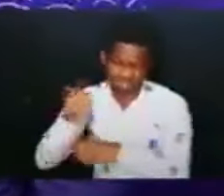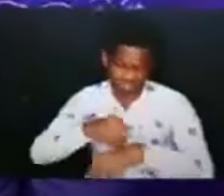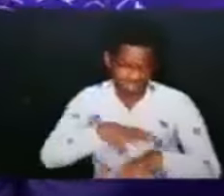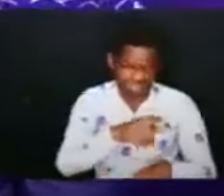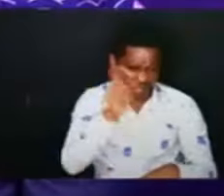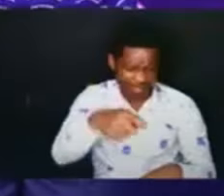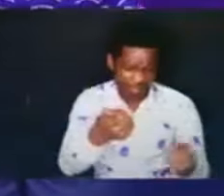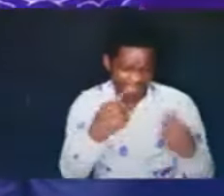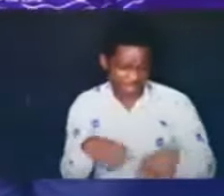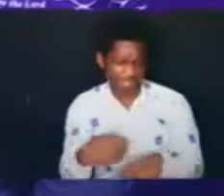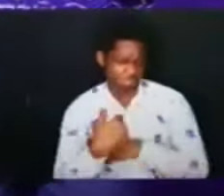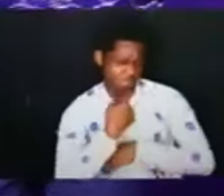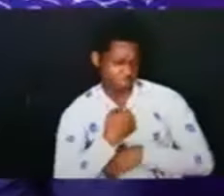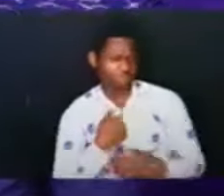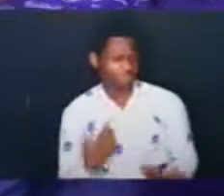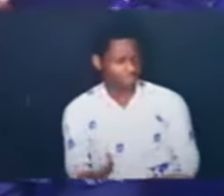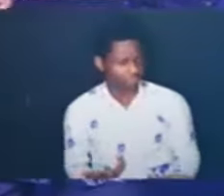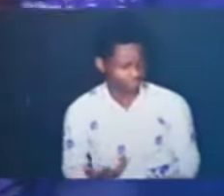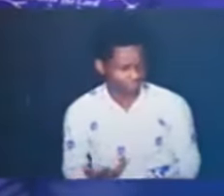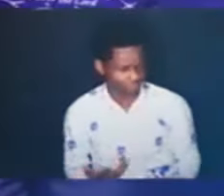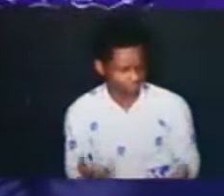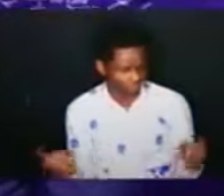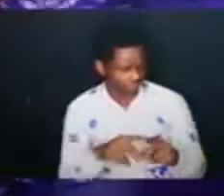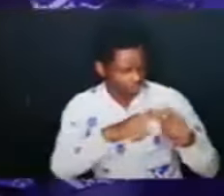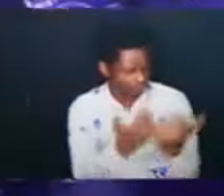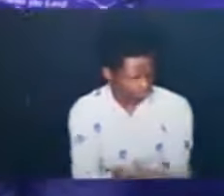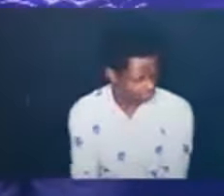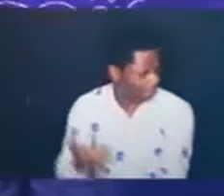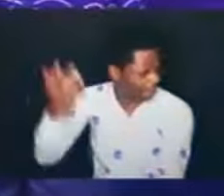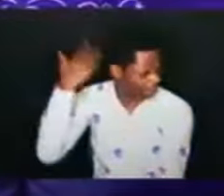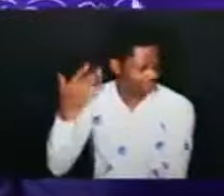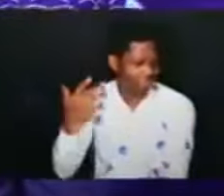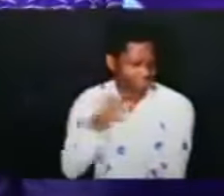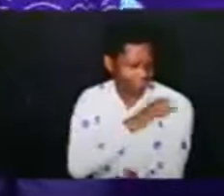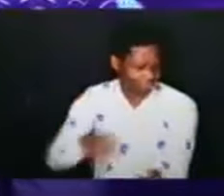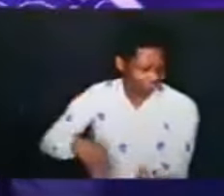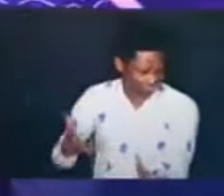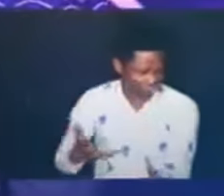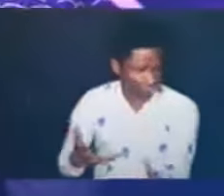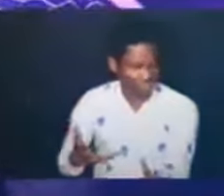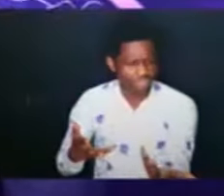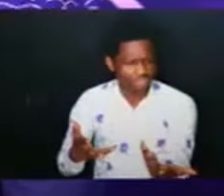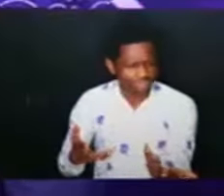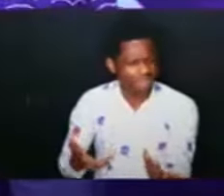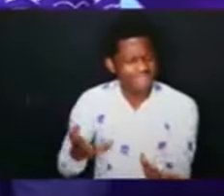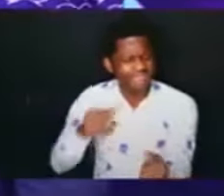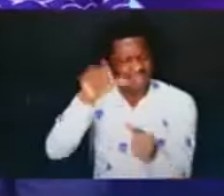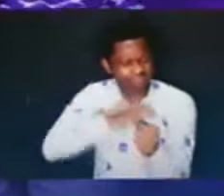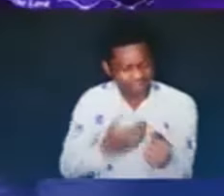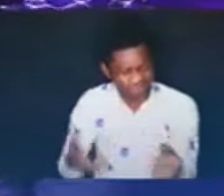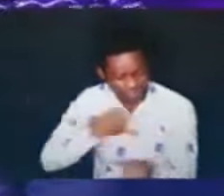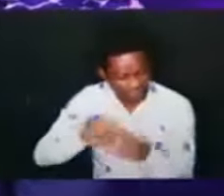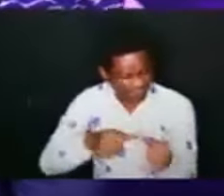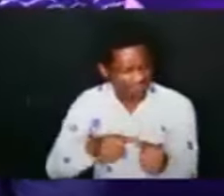atem na okaseti ano. And Abisha ye se okwako kachirenso unkana nuntum. And David kachirenso se jai ebia no nyame na asoma no so medi